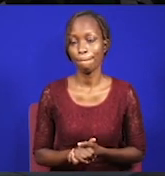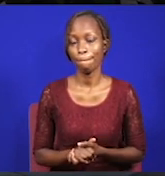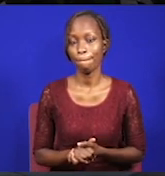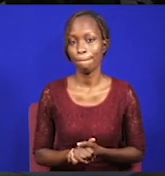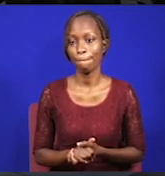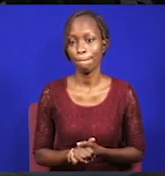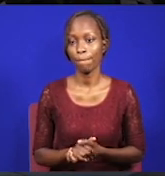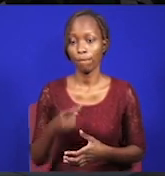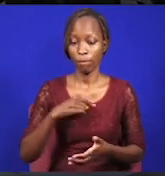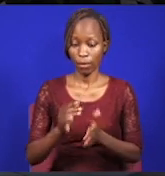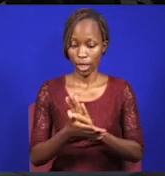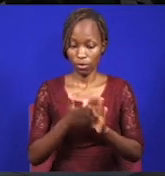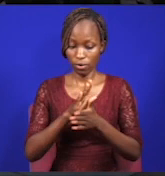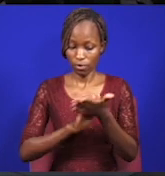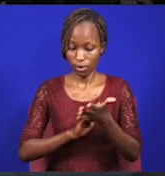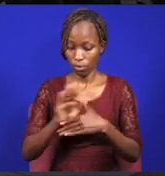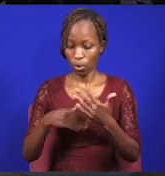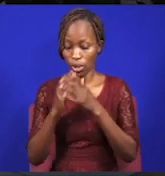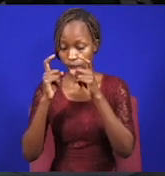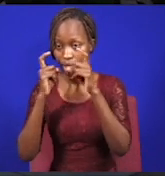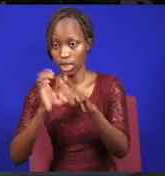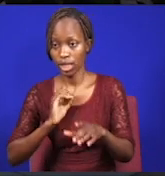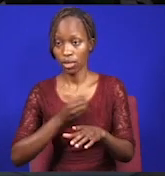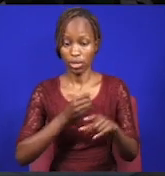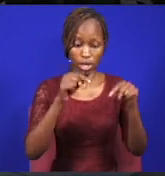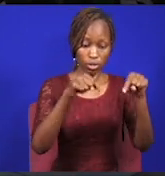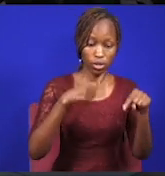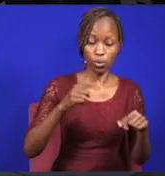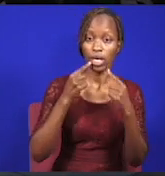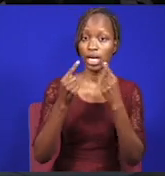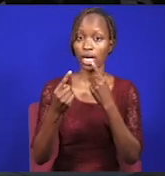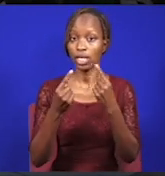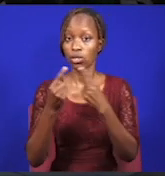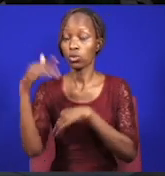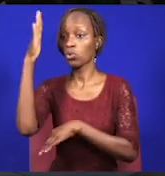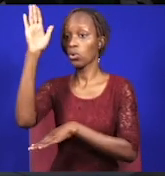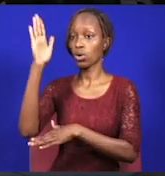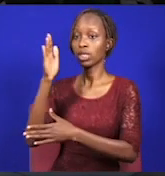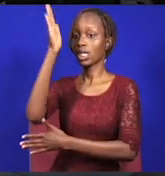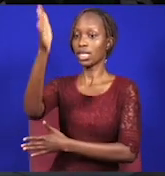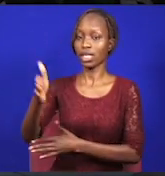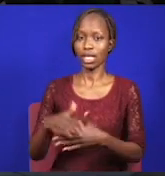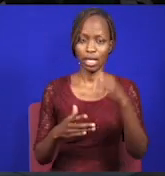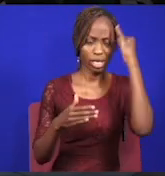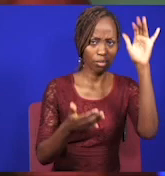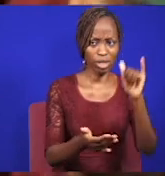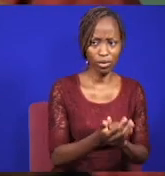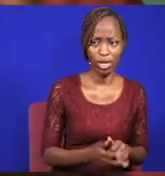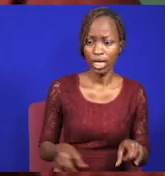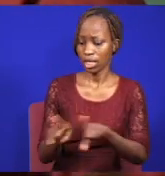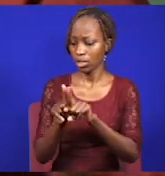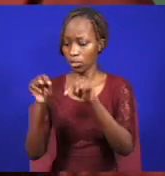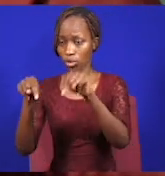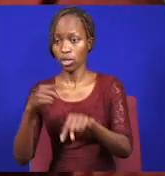Today, we are forgiven of all our sins. Imagine that. Today, we can speak to Him directly. Imagine that. And today, we no